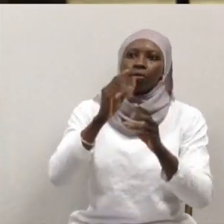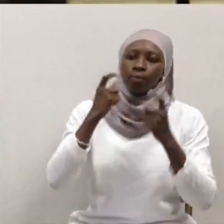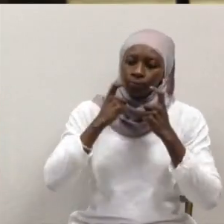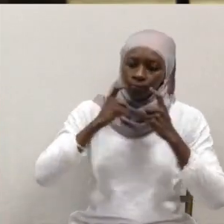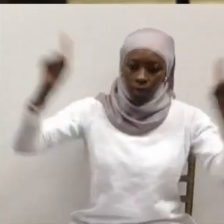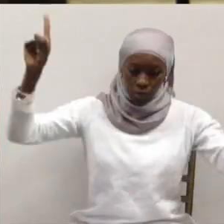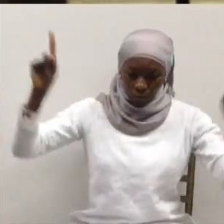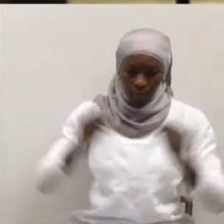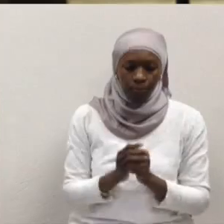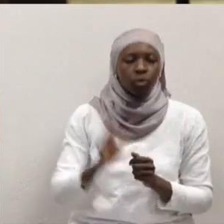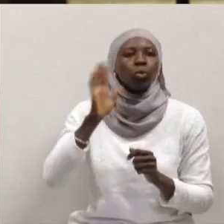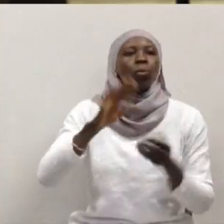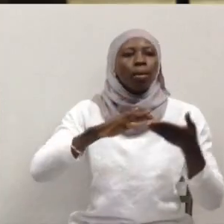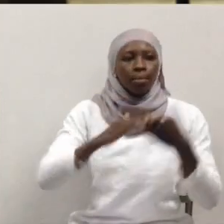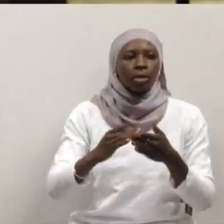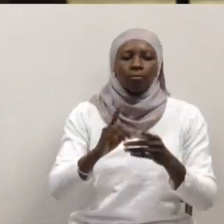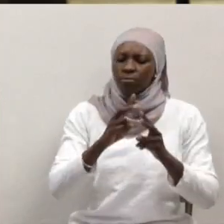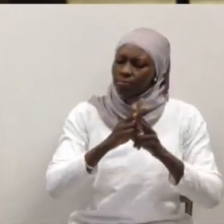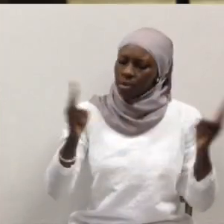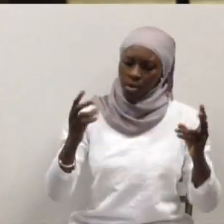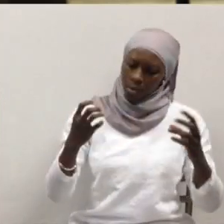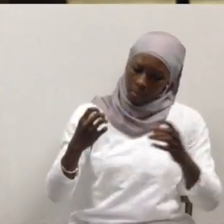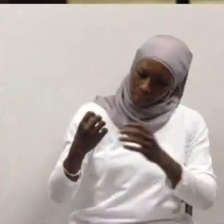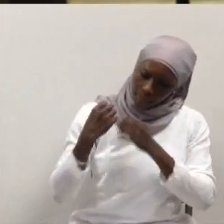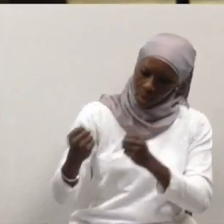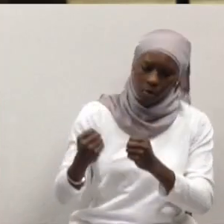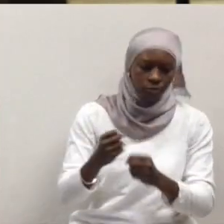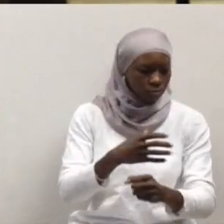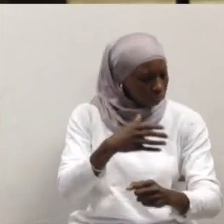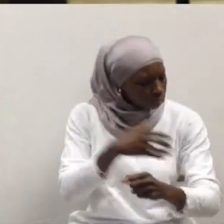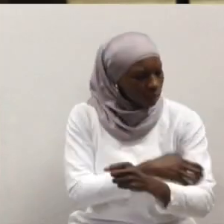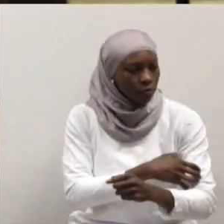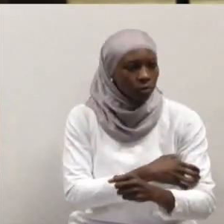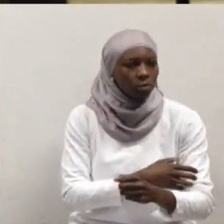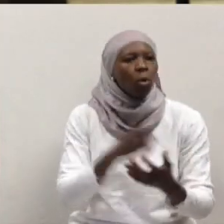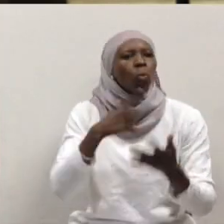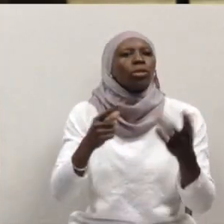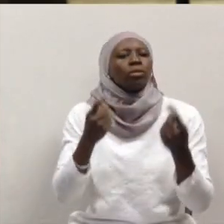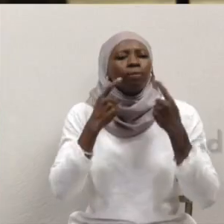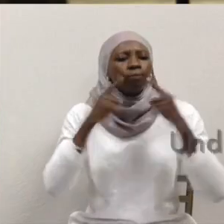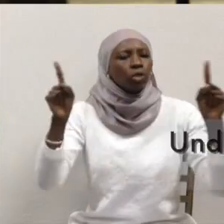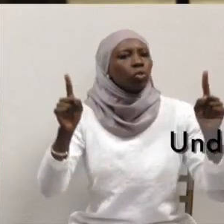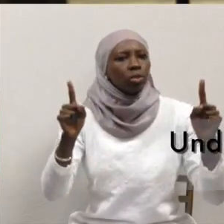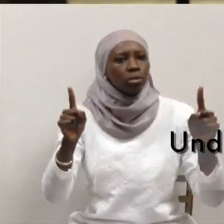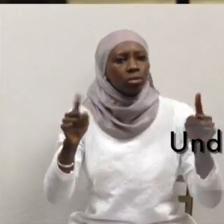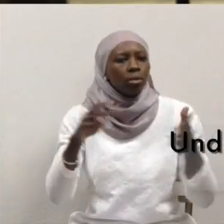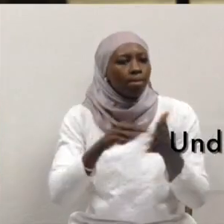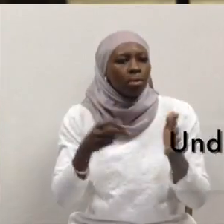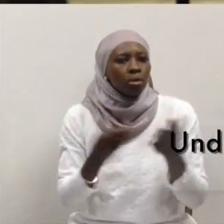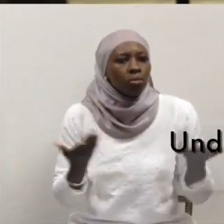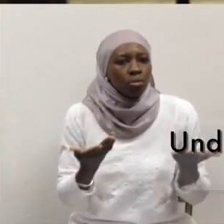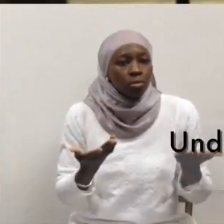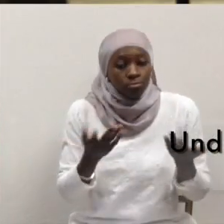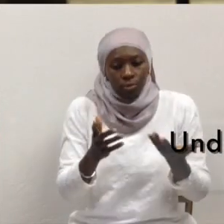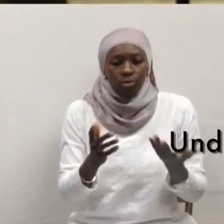a very powerful victory. What is victory? Victory is an issue of peace